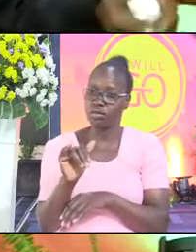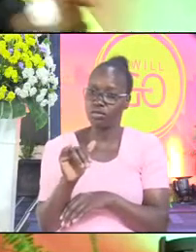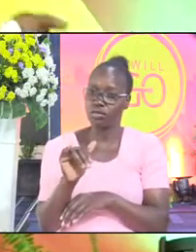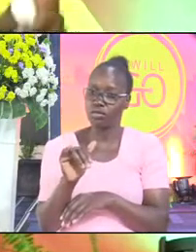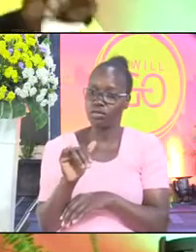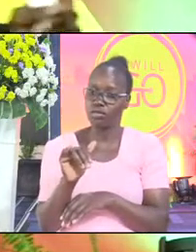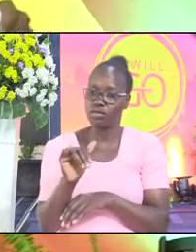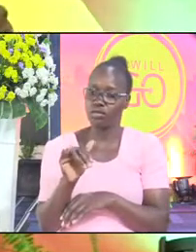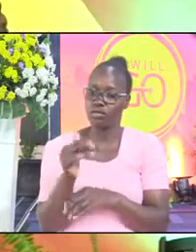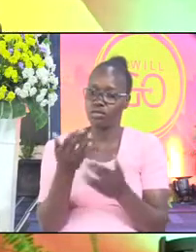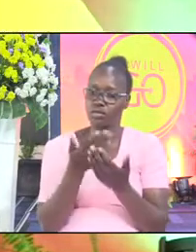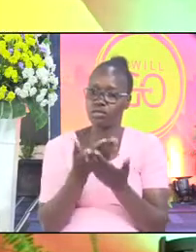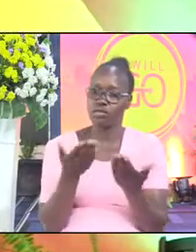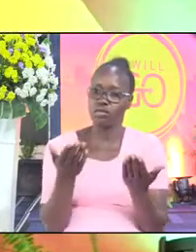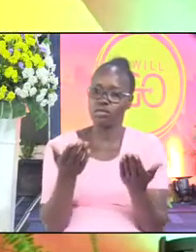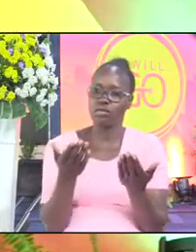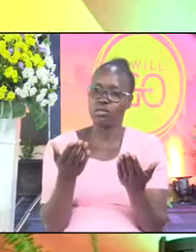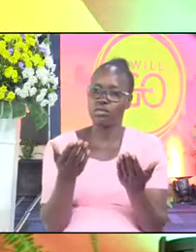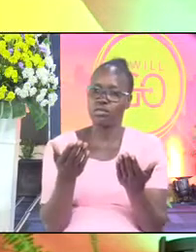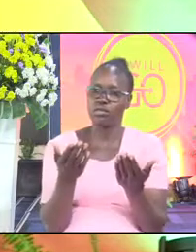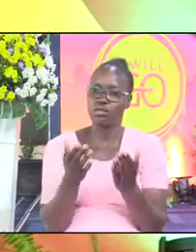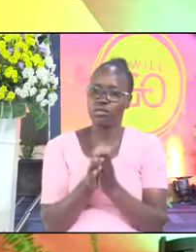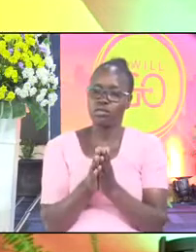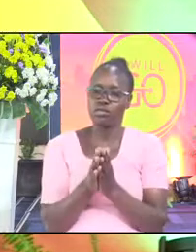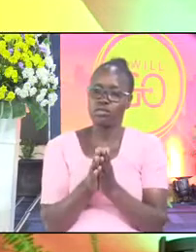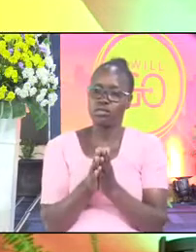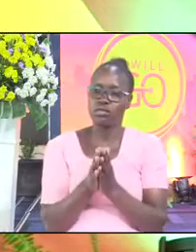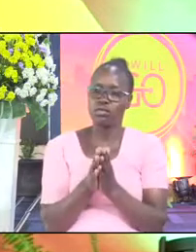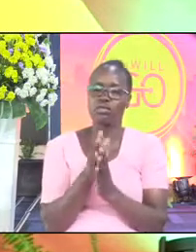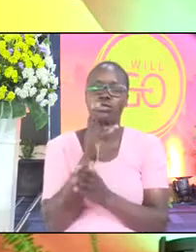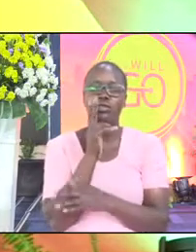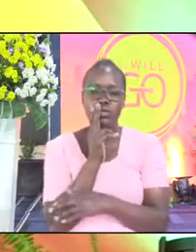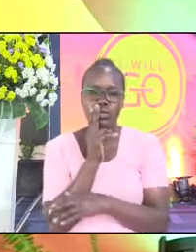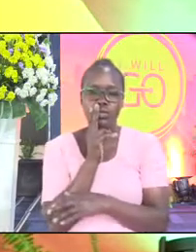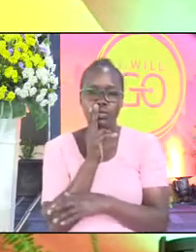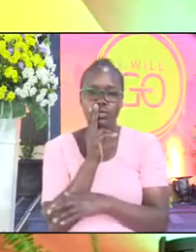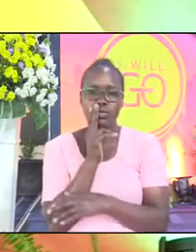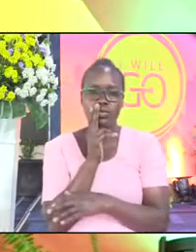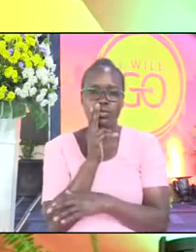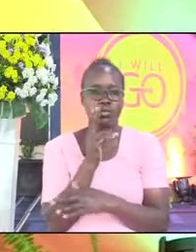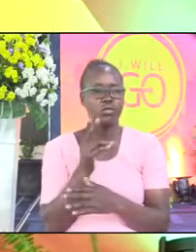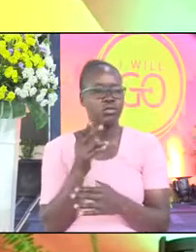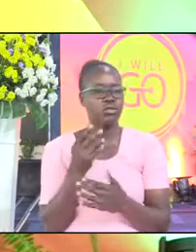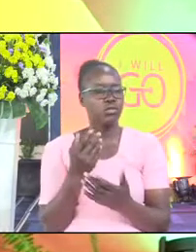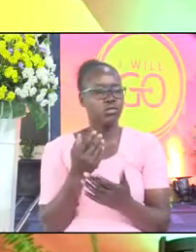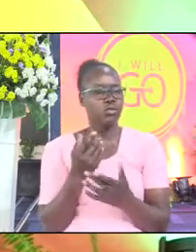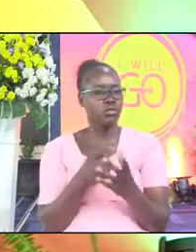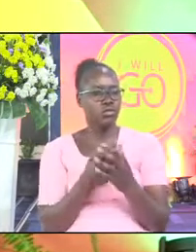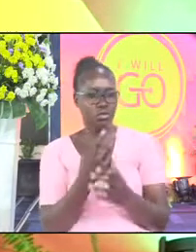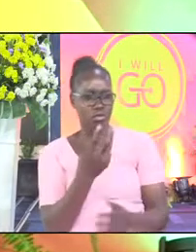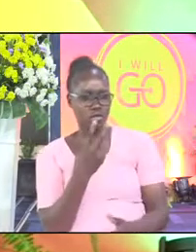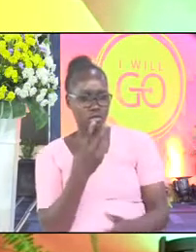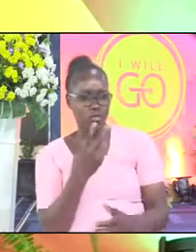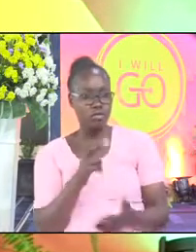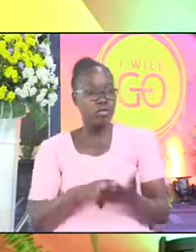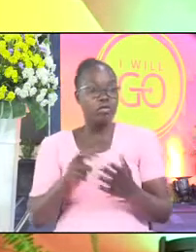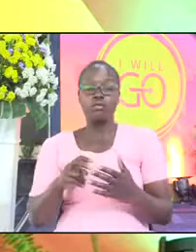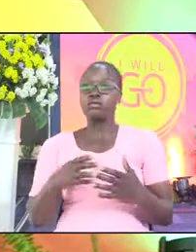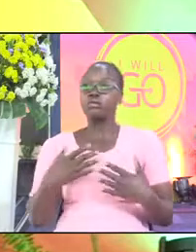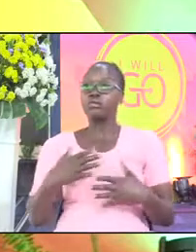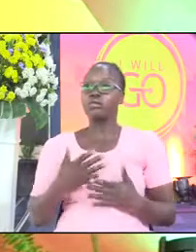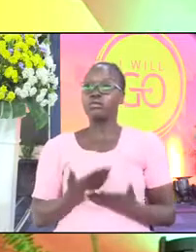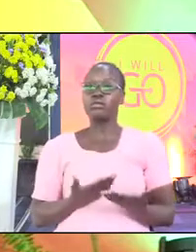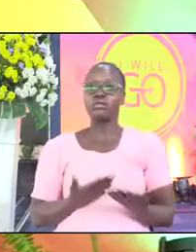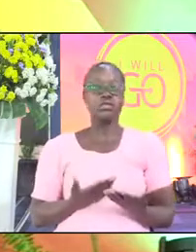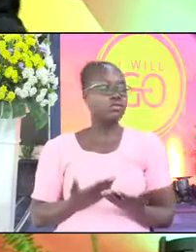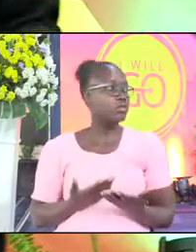He didn't expect to see me. He was smoking. And when he saw me, he took the cigarette and put it in his